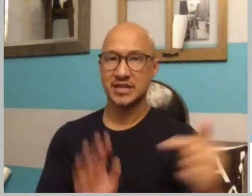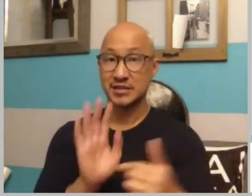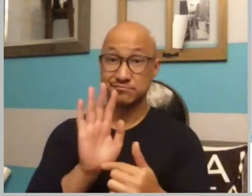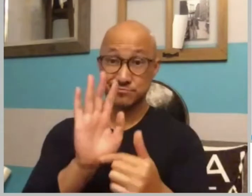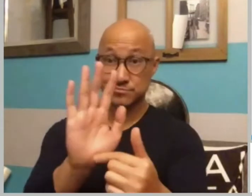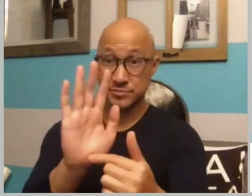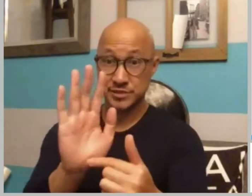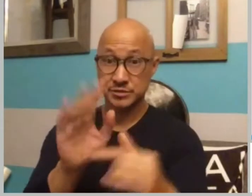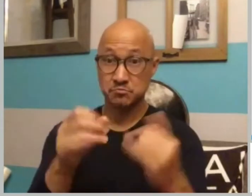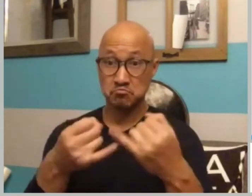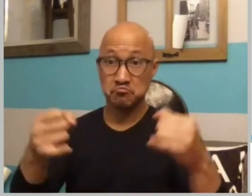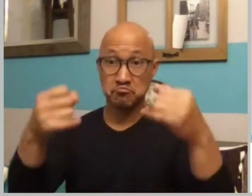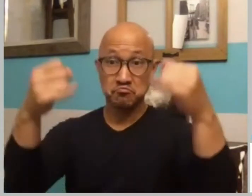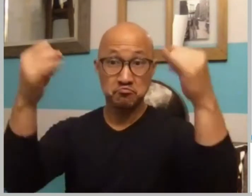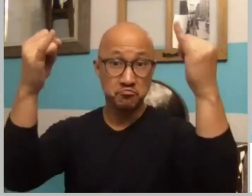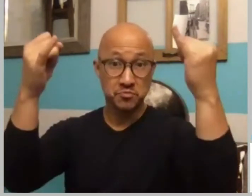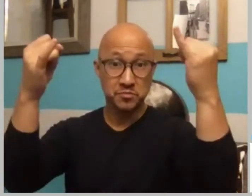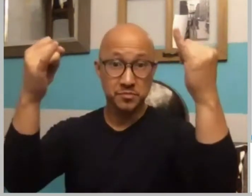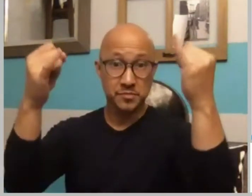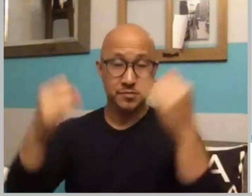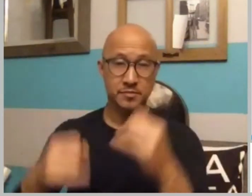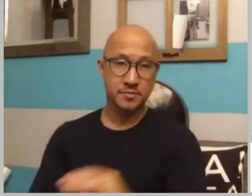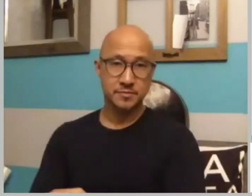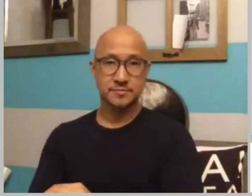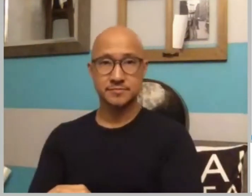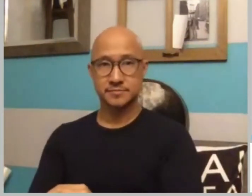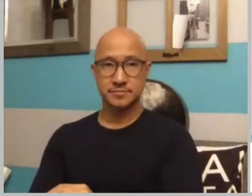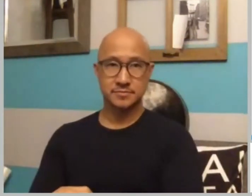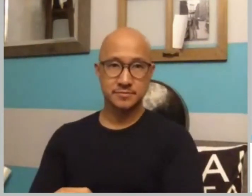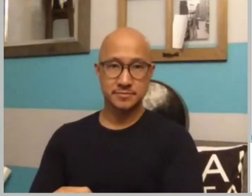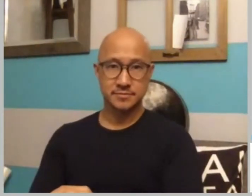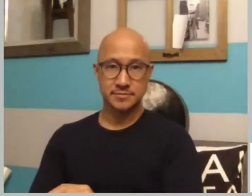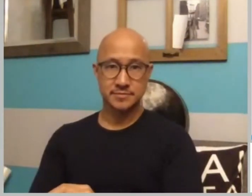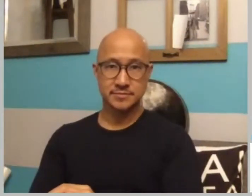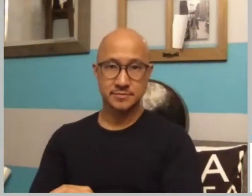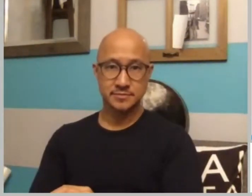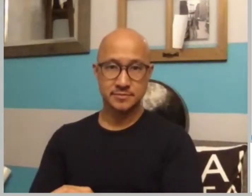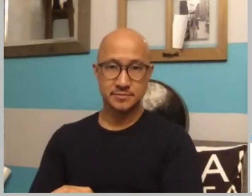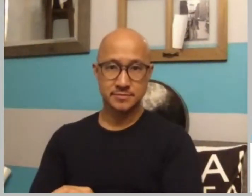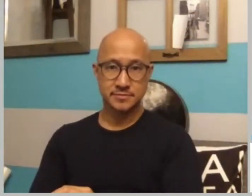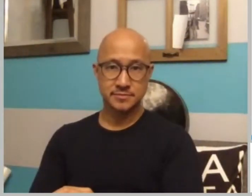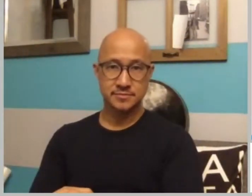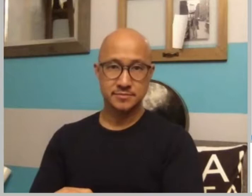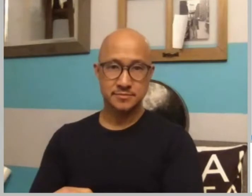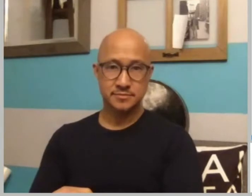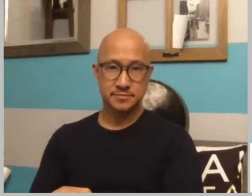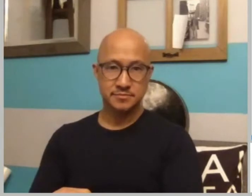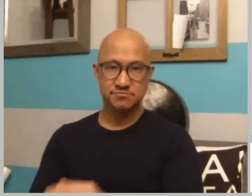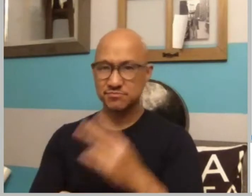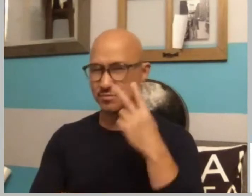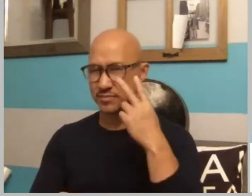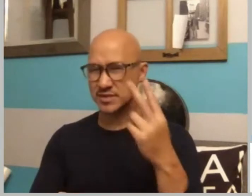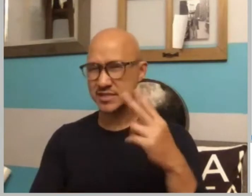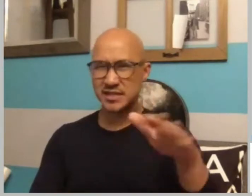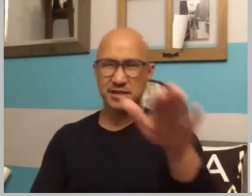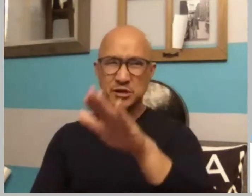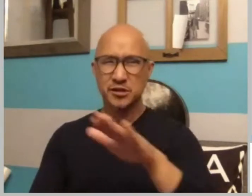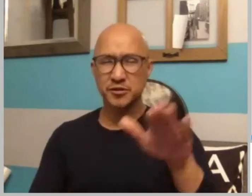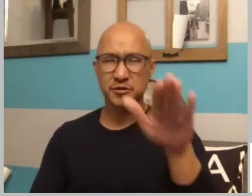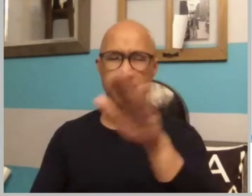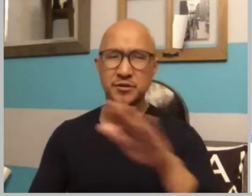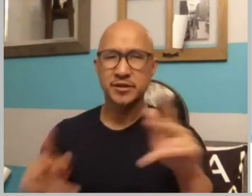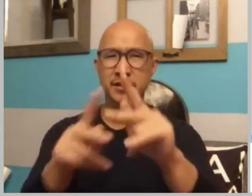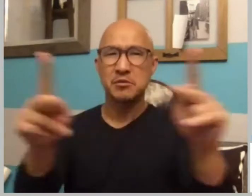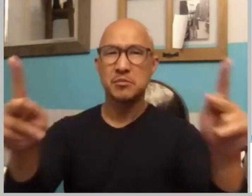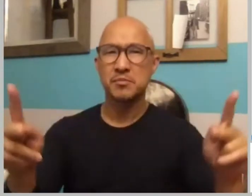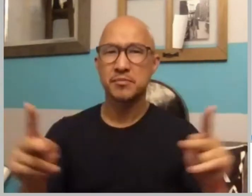is. It was near the Mediterranean and the Black Sea. There at that time,